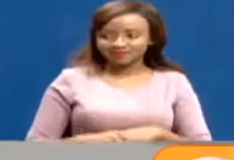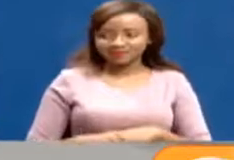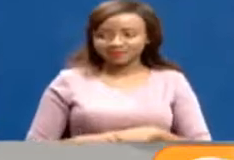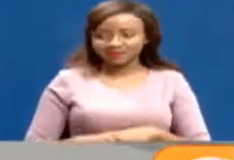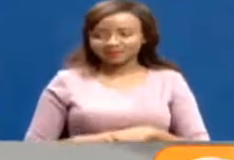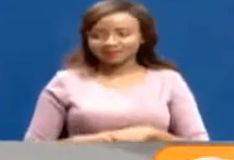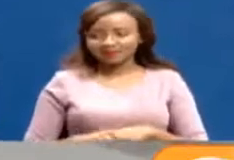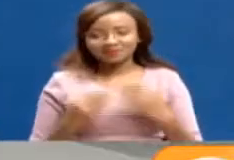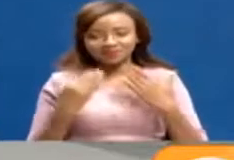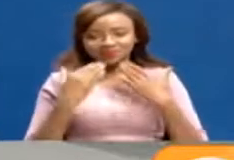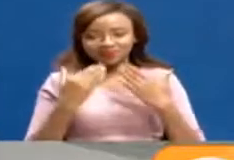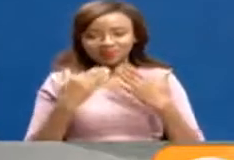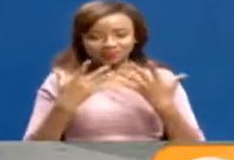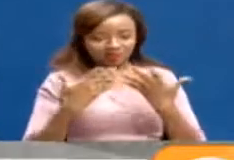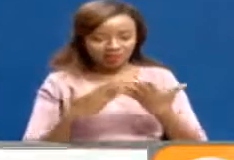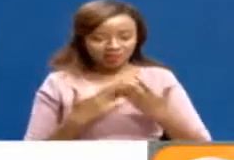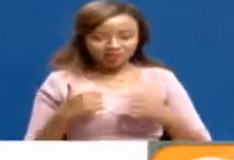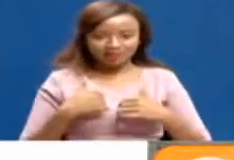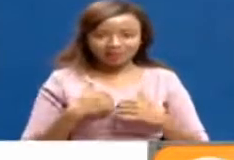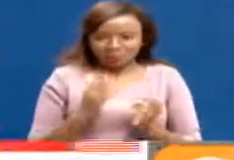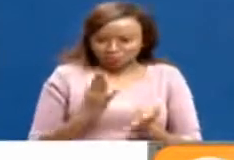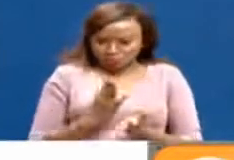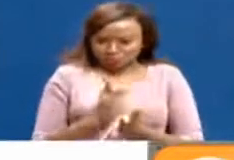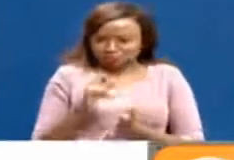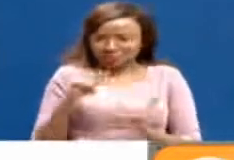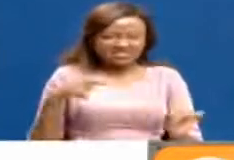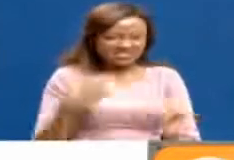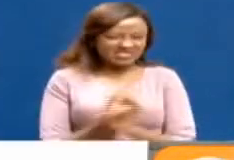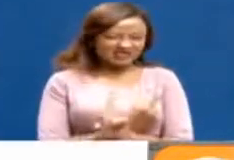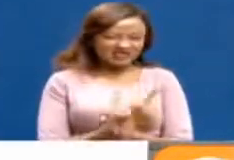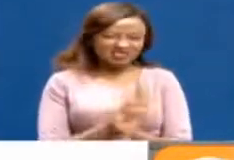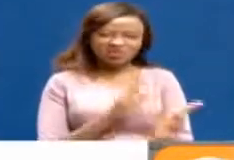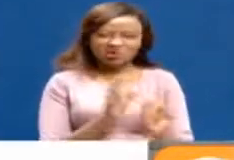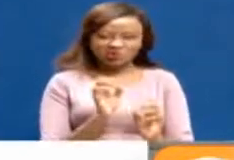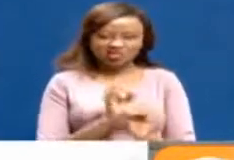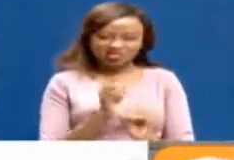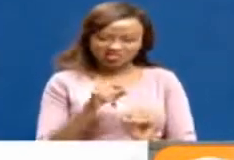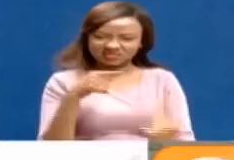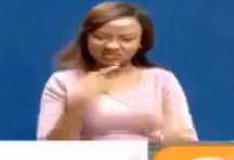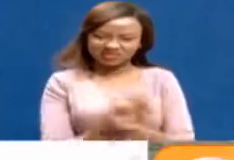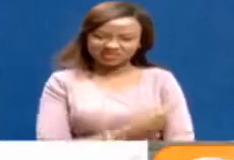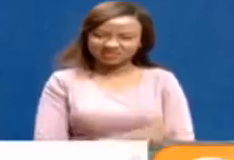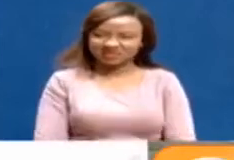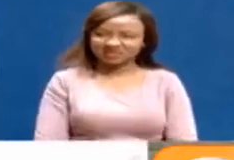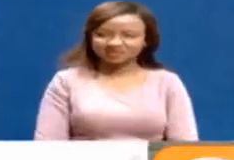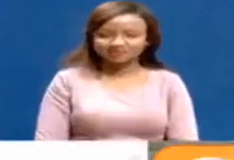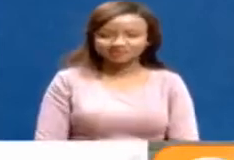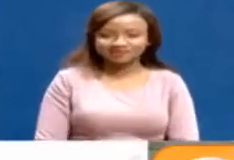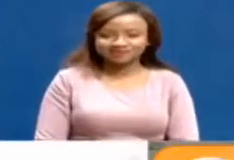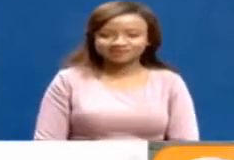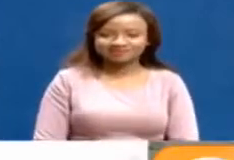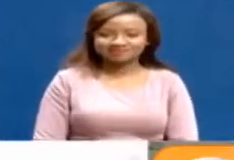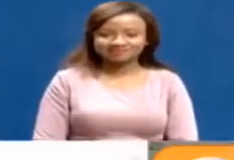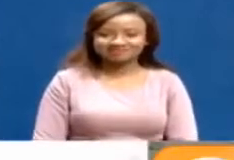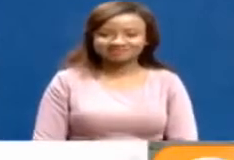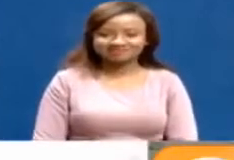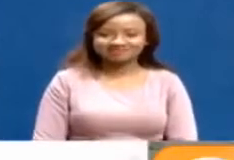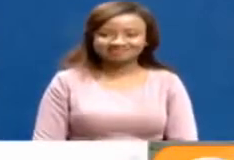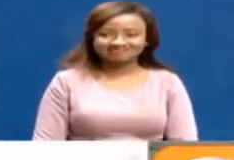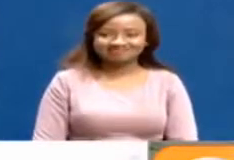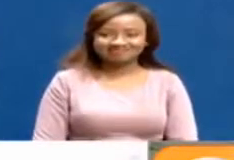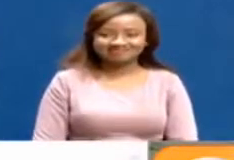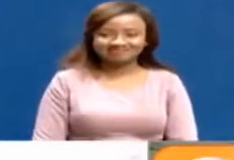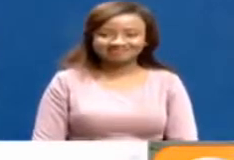Thank you for having me on the show today, Jeff. This is a bit different. It is very different. Close but far, but